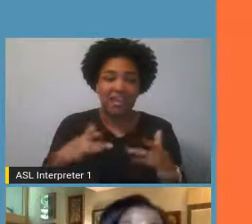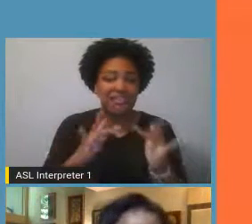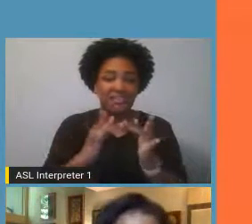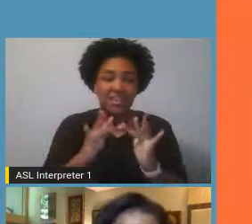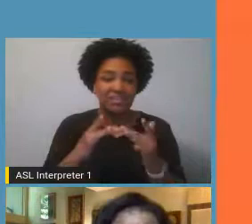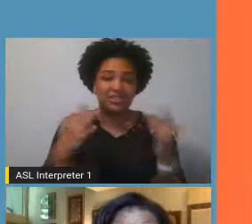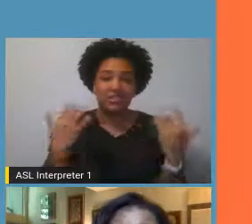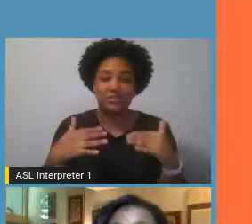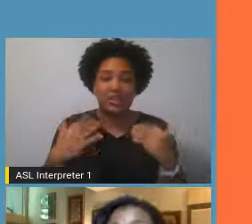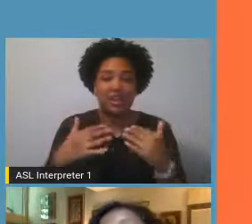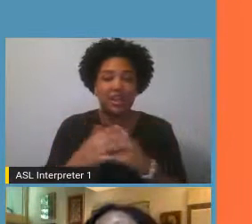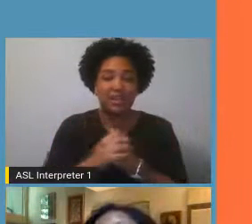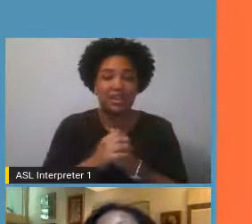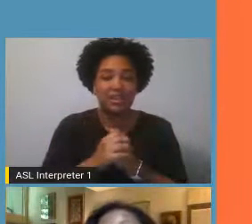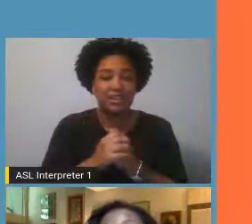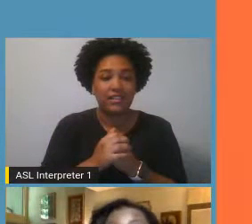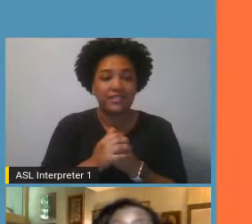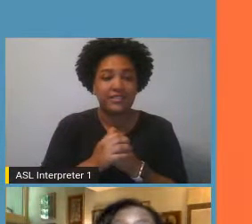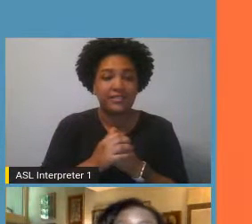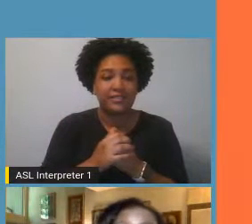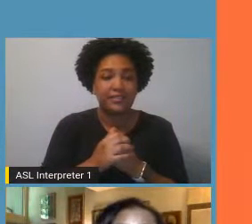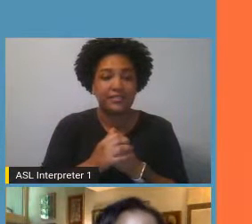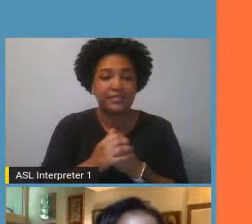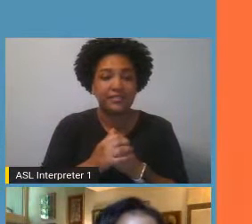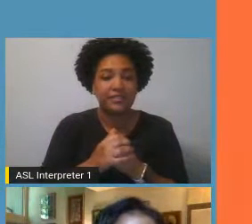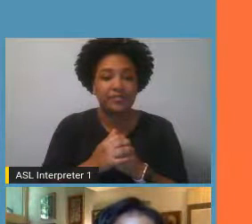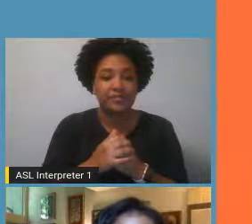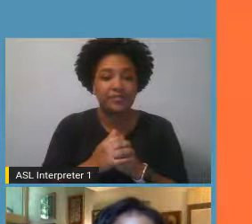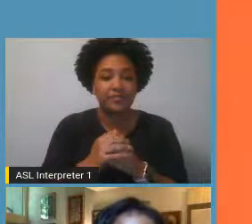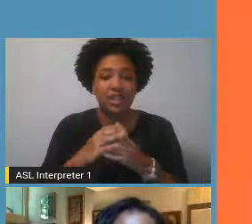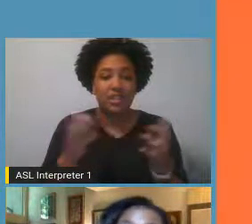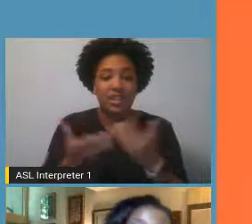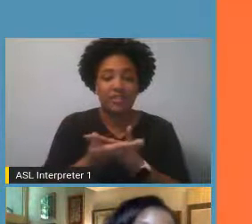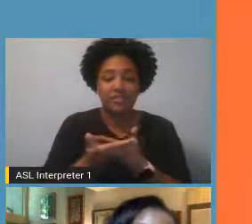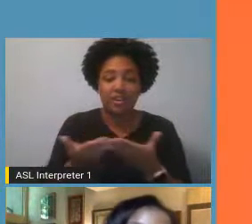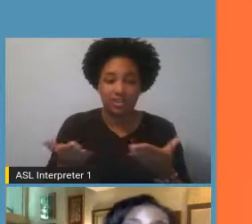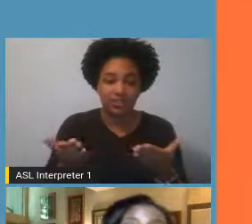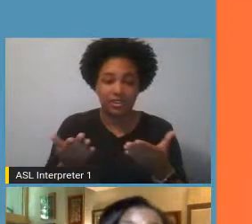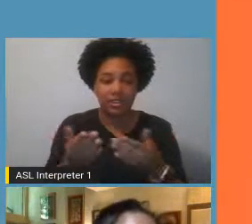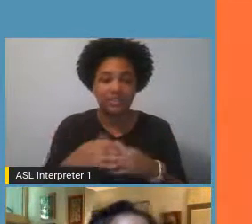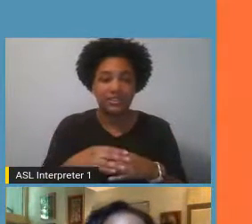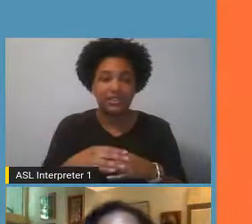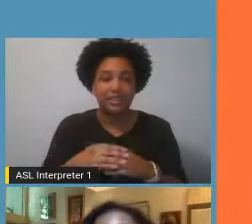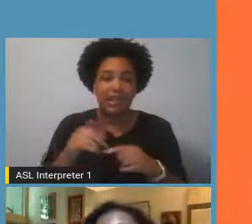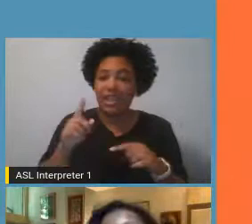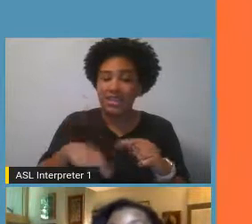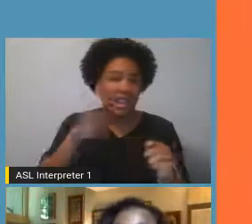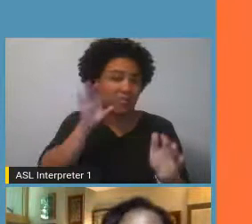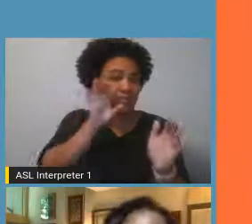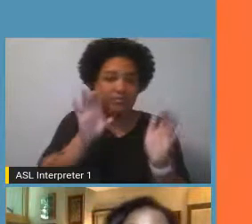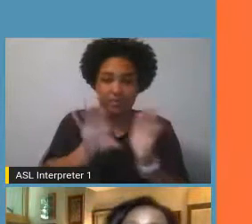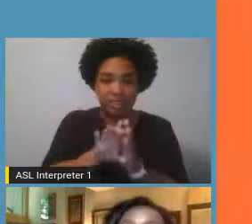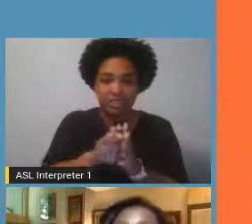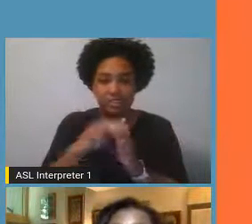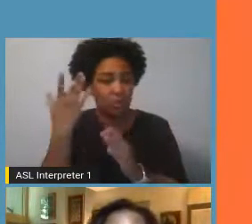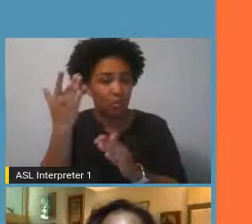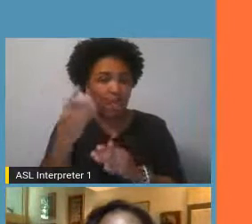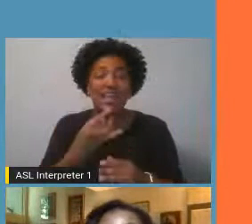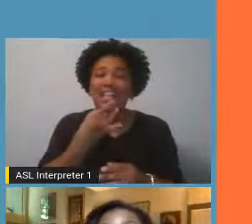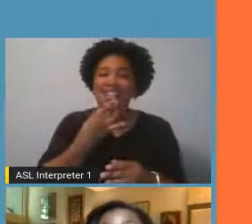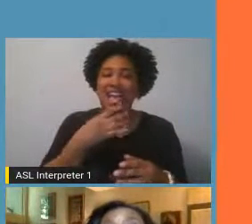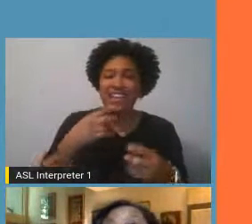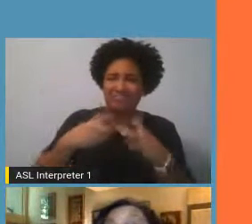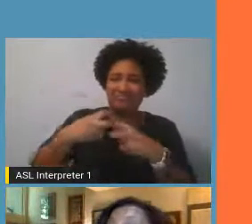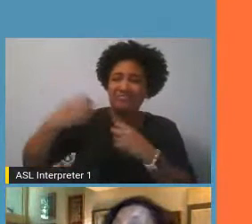untapped revenue. In terms of, there are many artifacts that can't be photographed because of lighting issues and